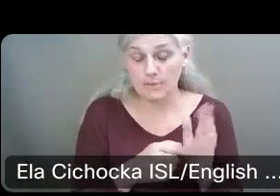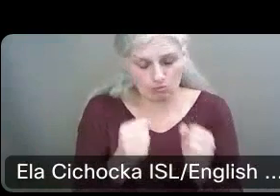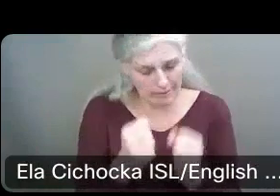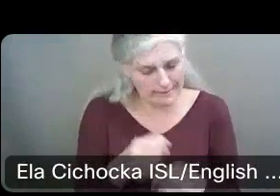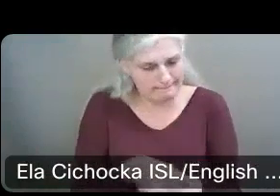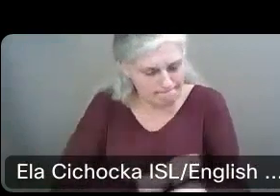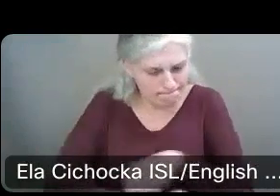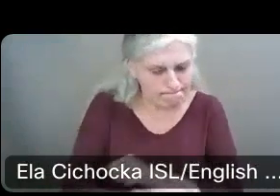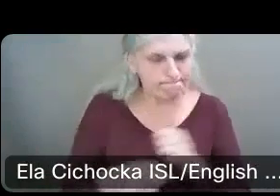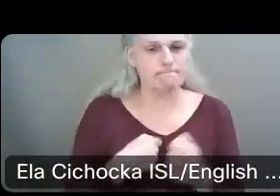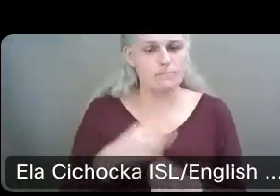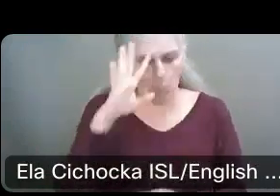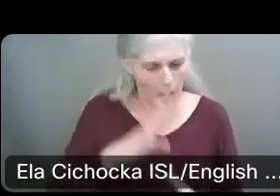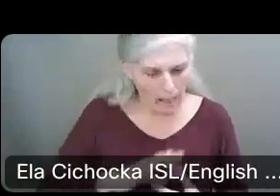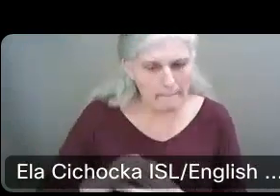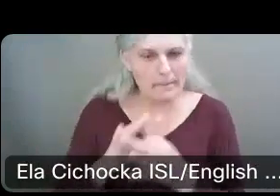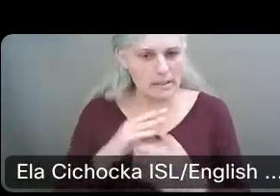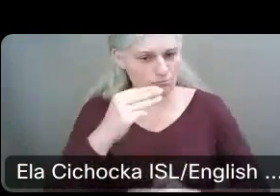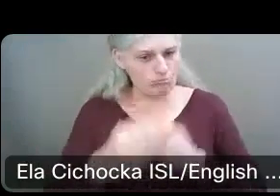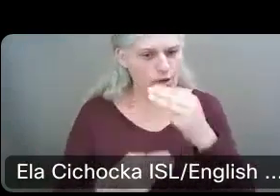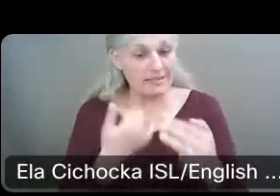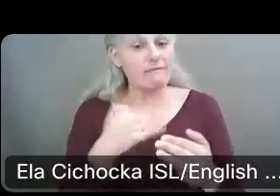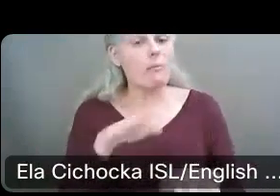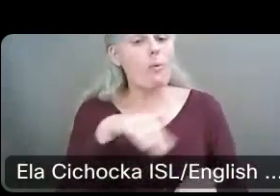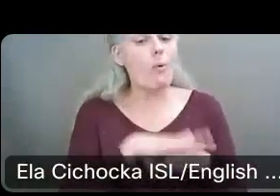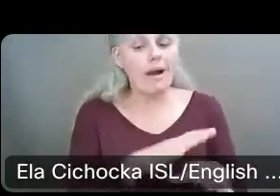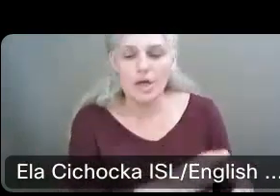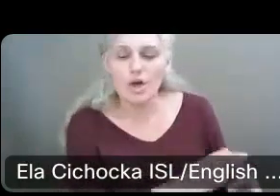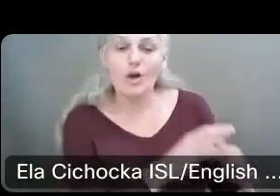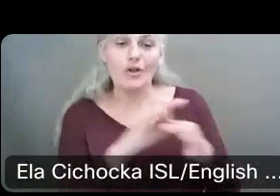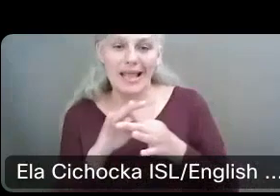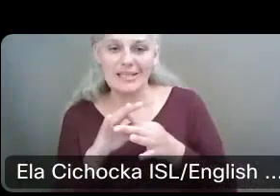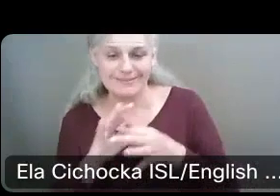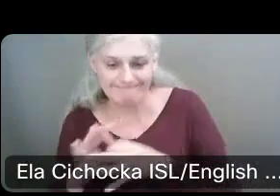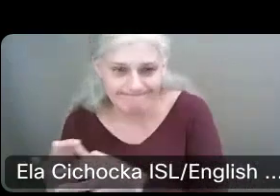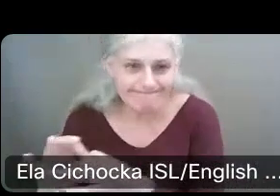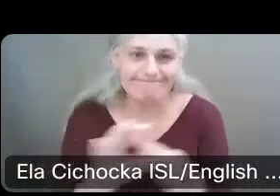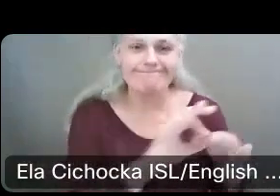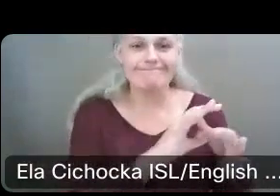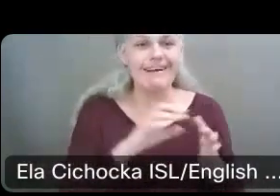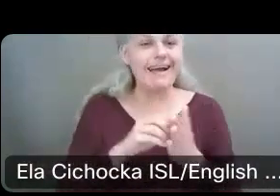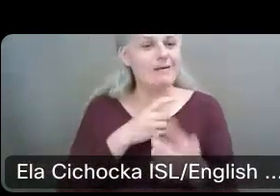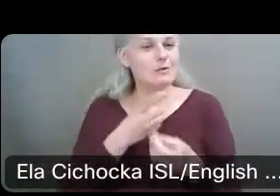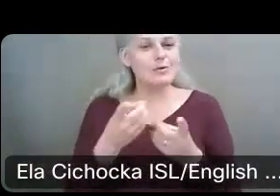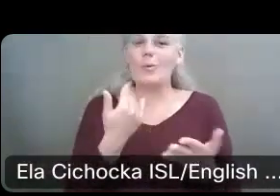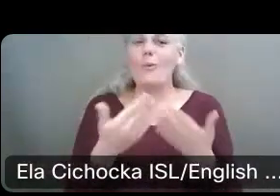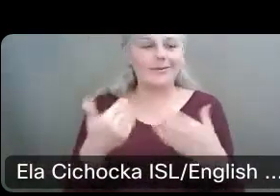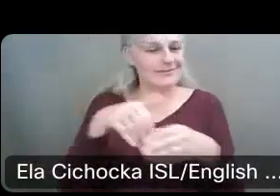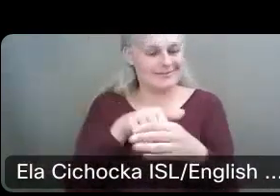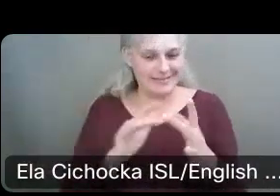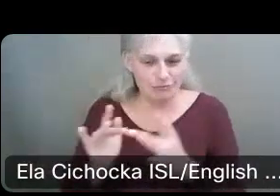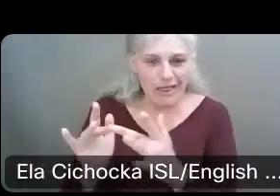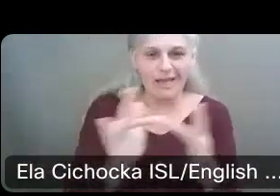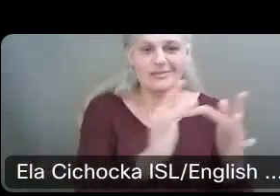our well-being, our processes that arise from connections between us. It has to do with our relationships with each